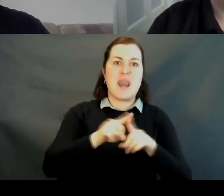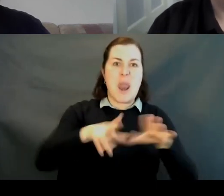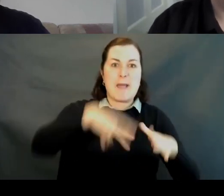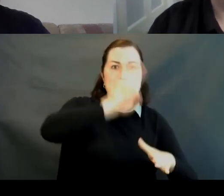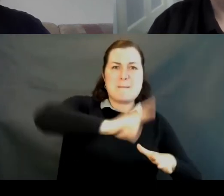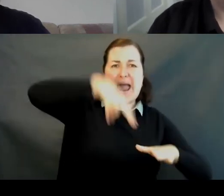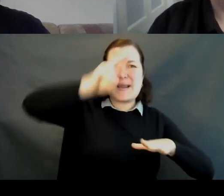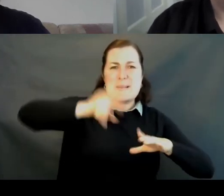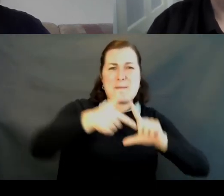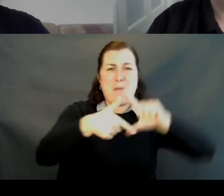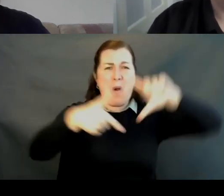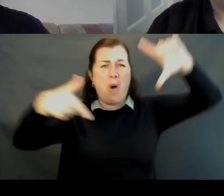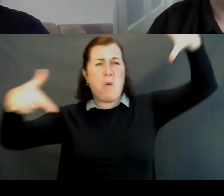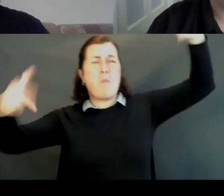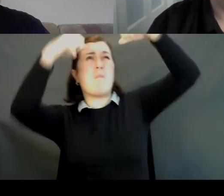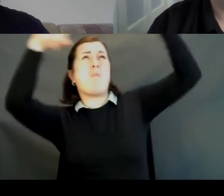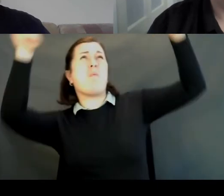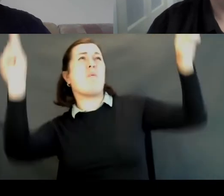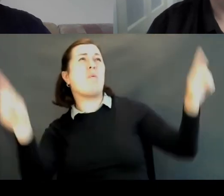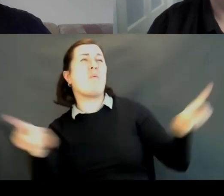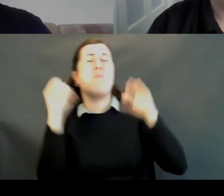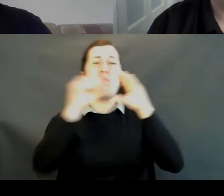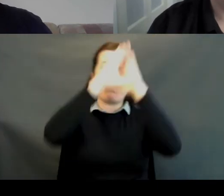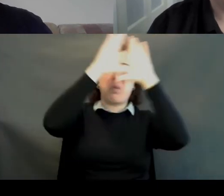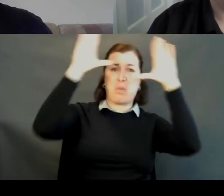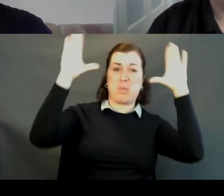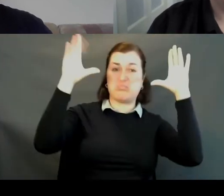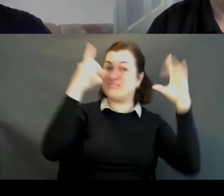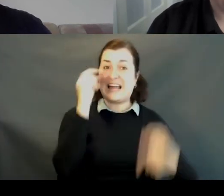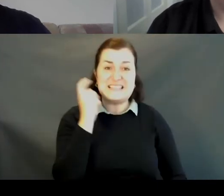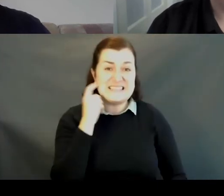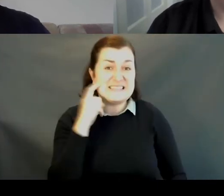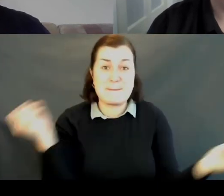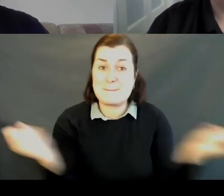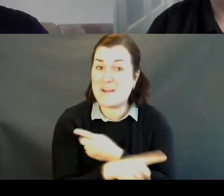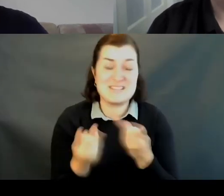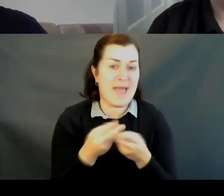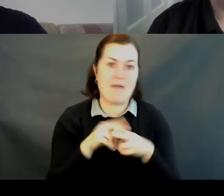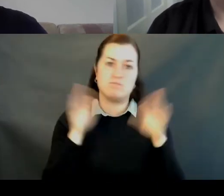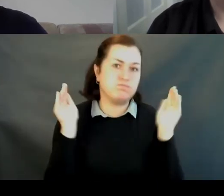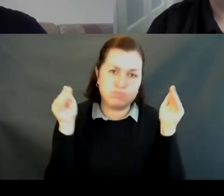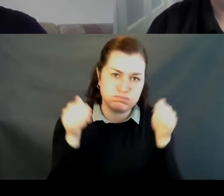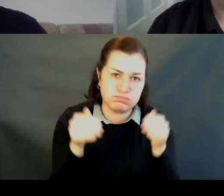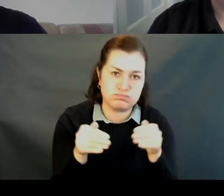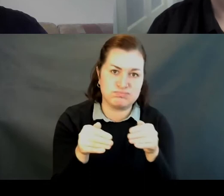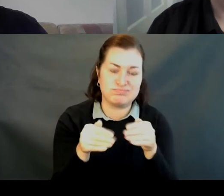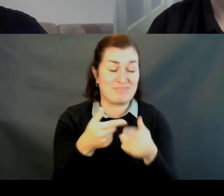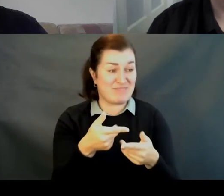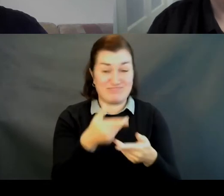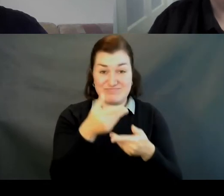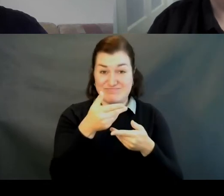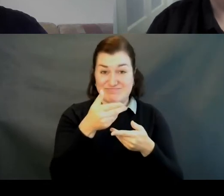of the story sometimes that can be so easily missed if you're not concentrating. And them little bits of description can